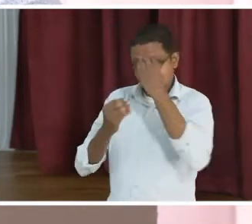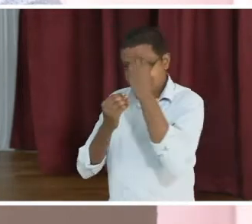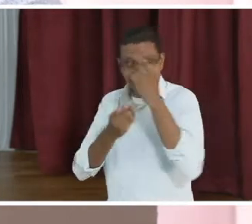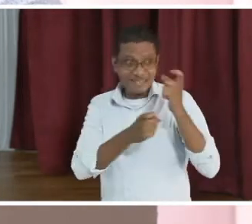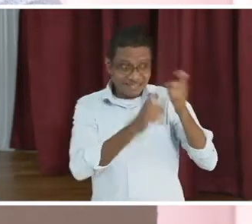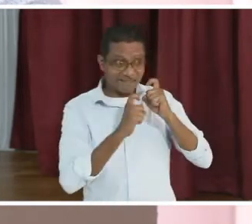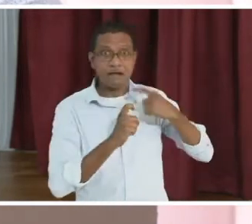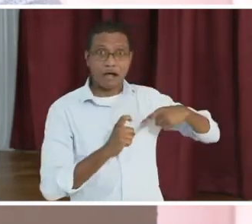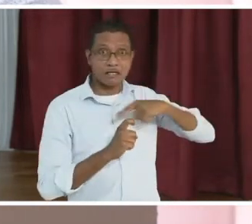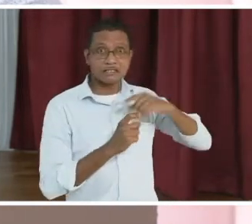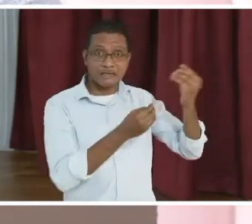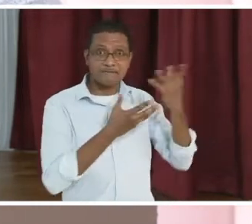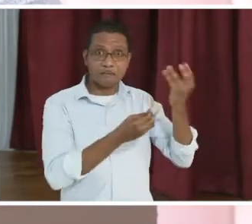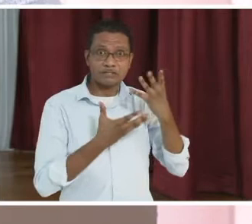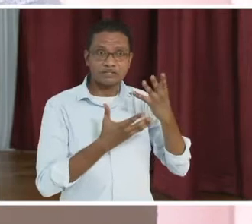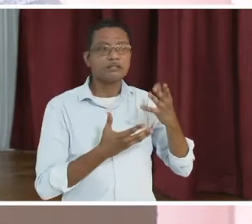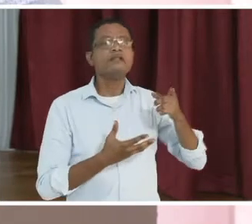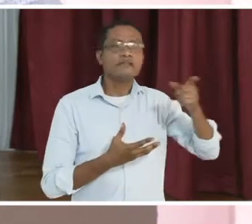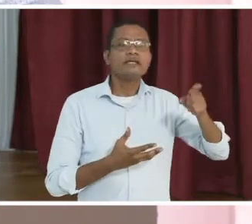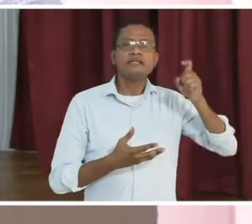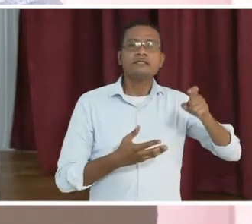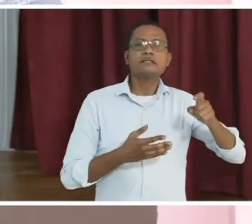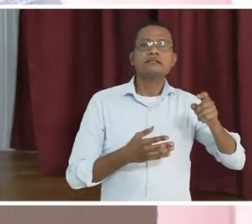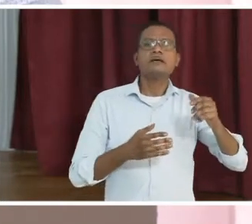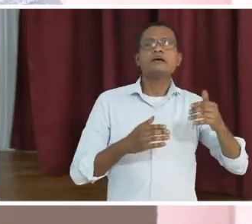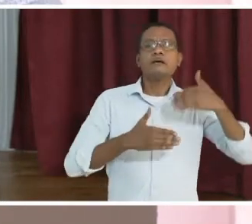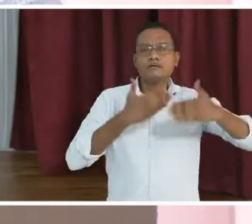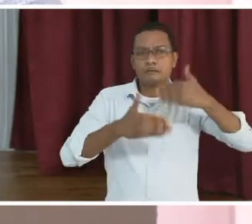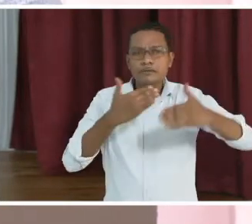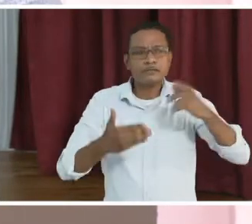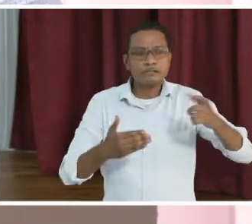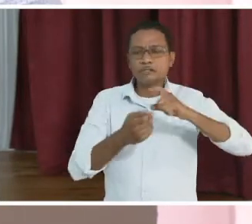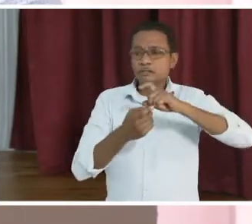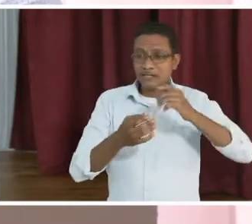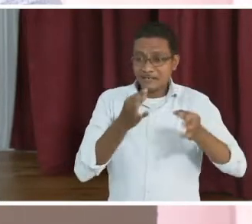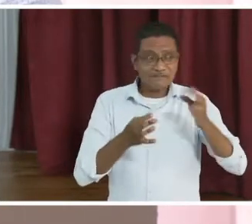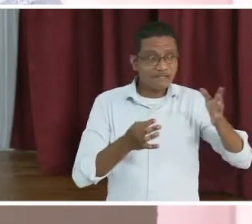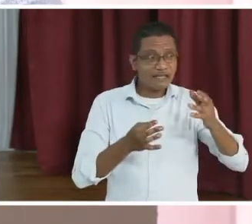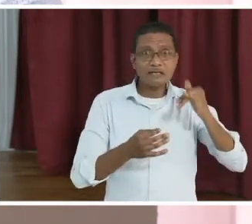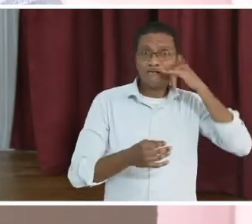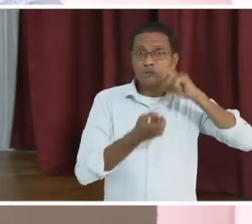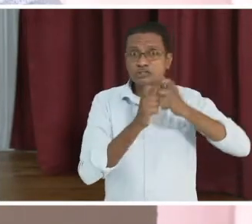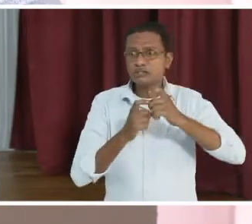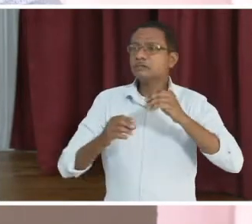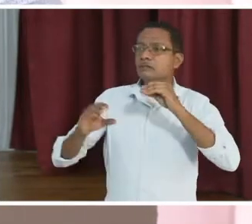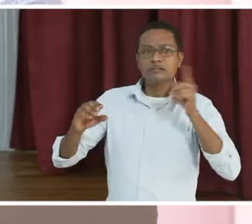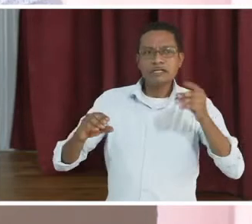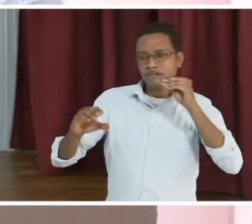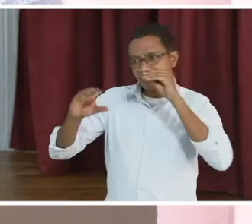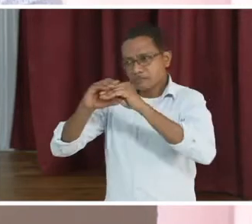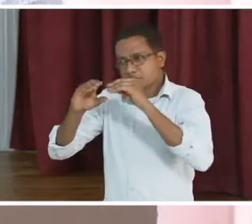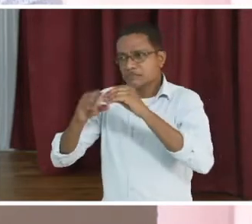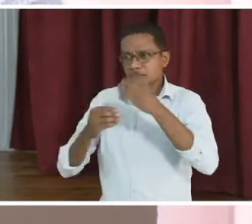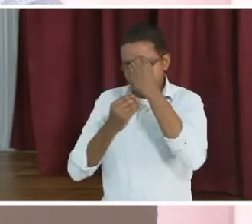possible. So it starts with the application process. Right. Once your application number has been selected via our random draw,